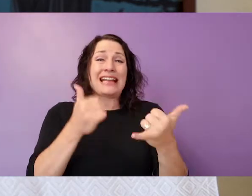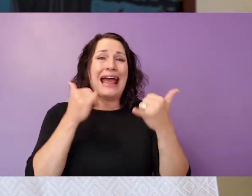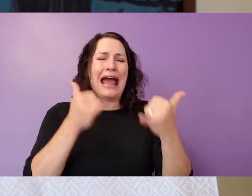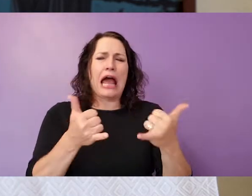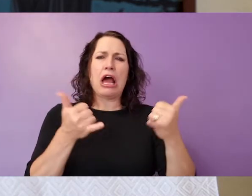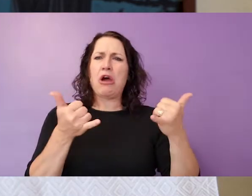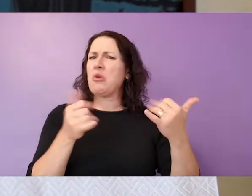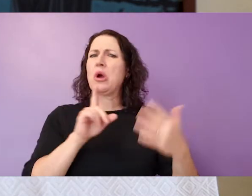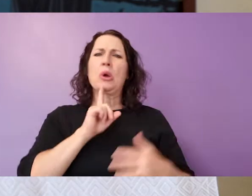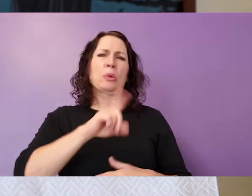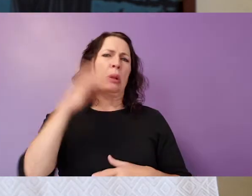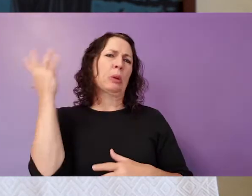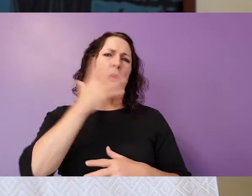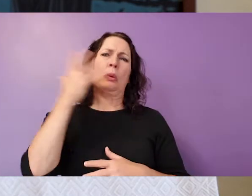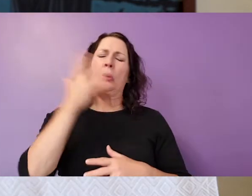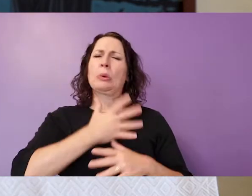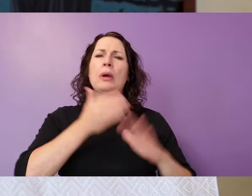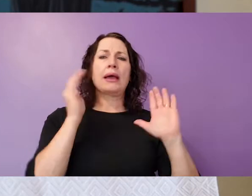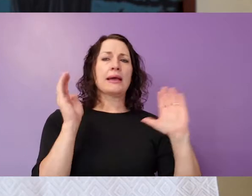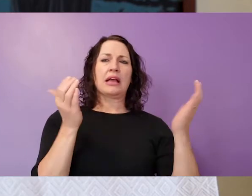nothing